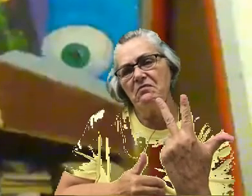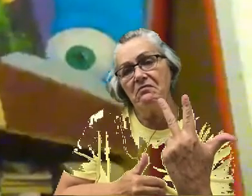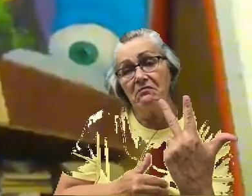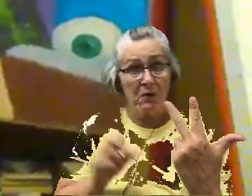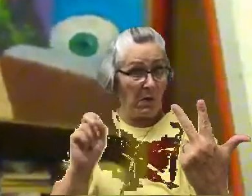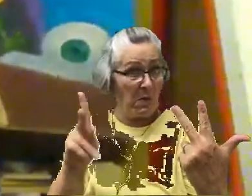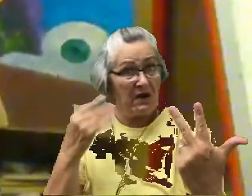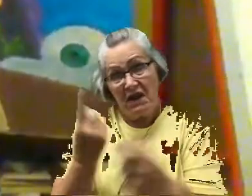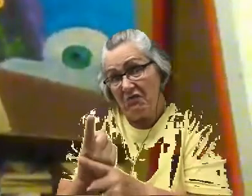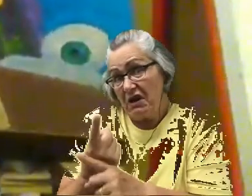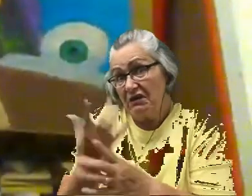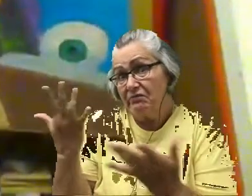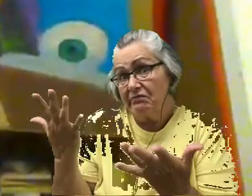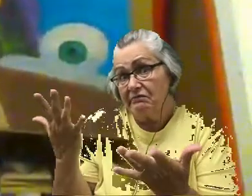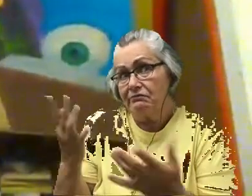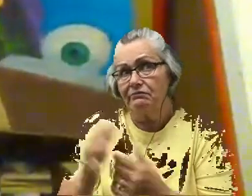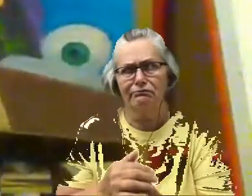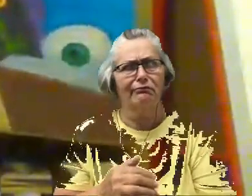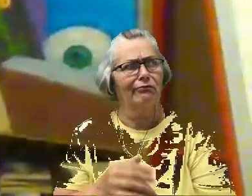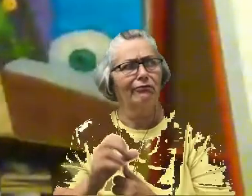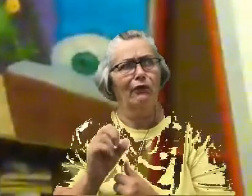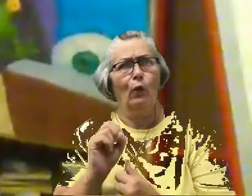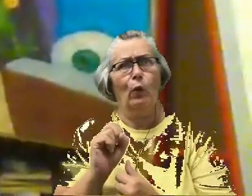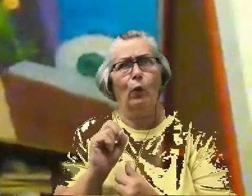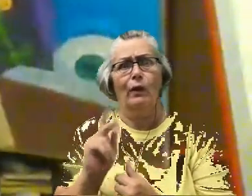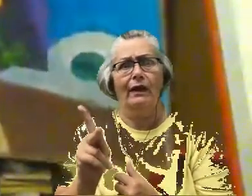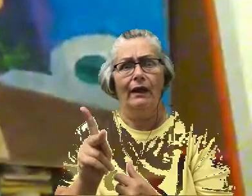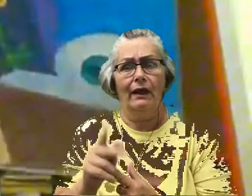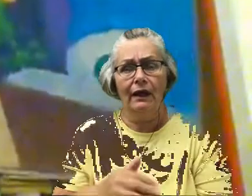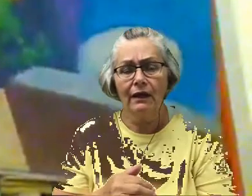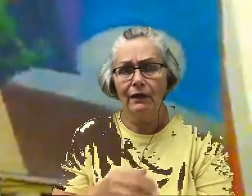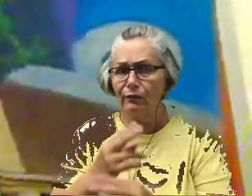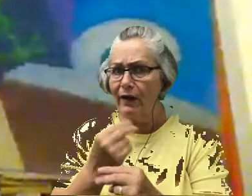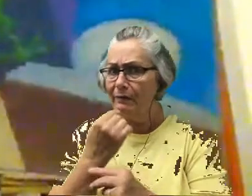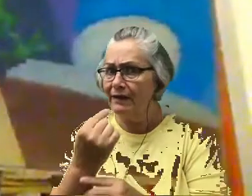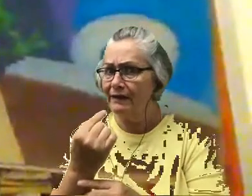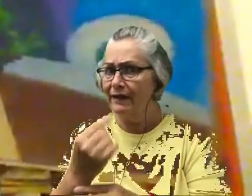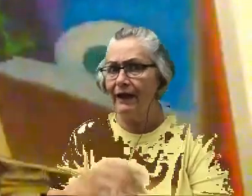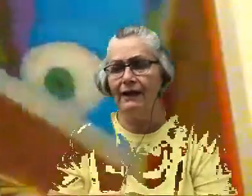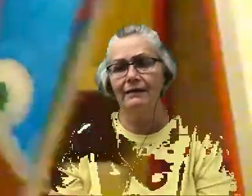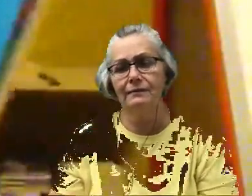you?" "I suppose not," Rabbit said.